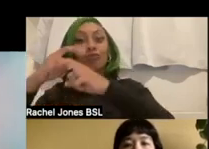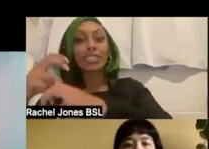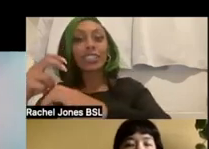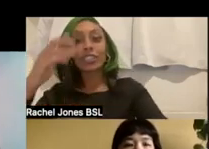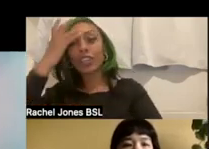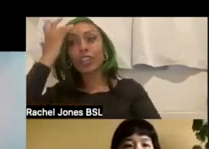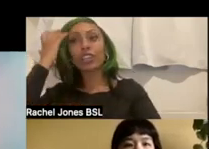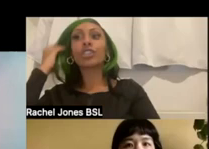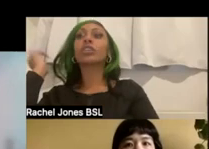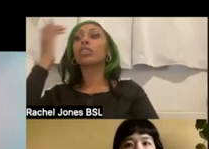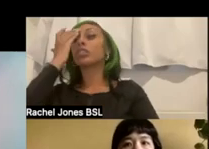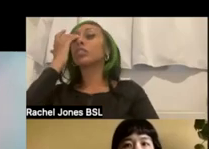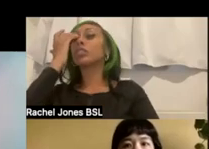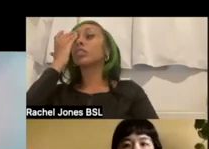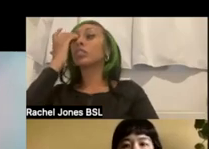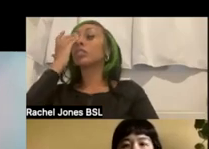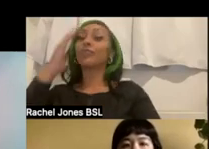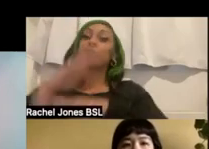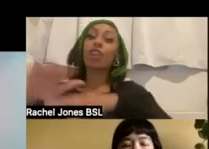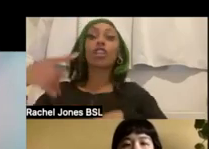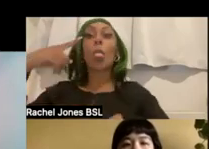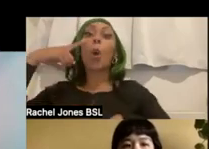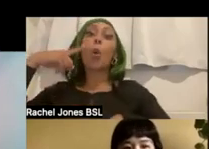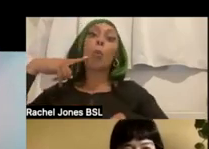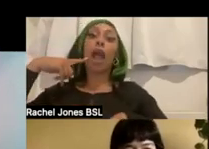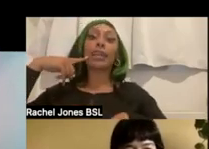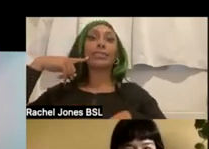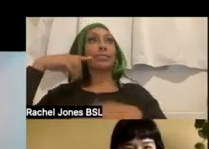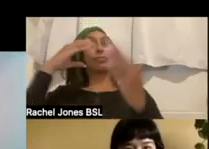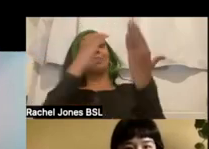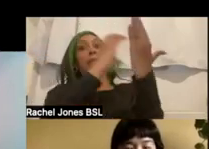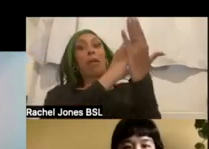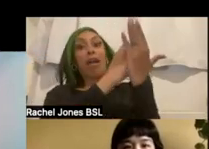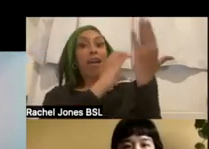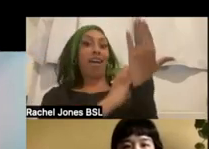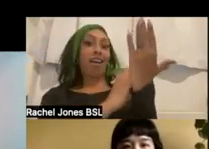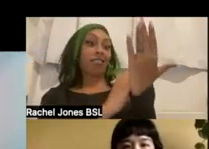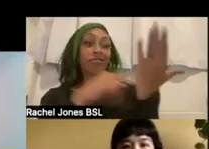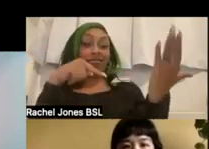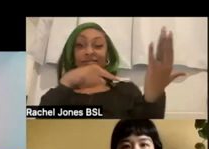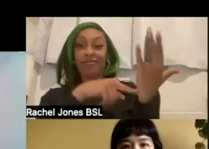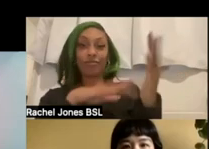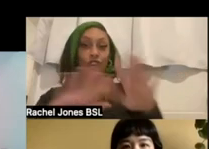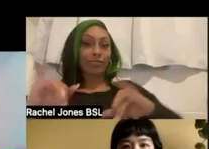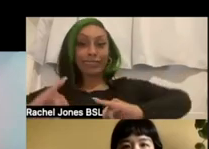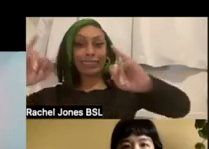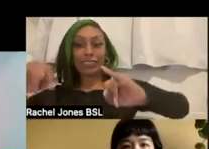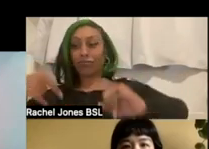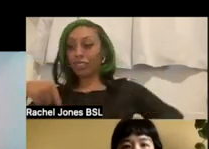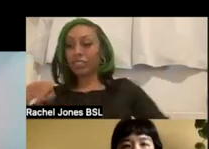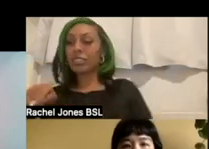white canon, was frankly not taken seriously. I was a